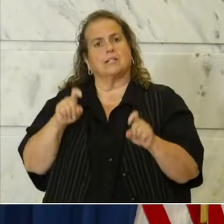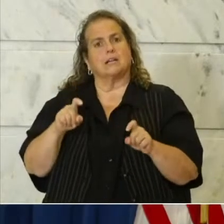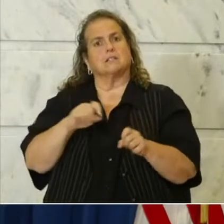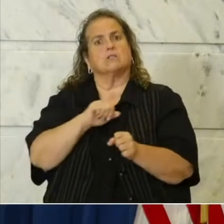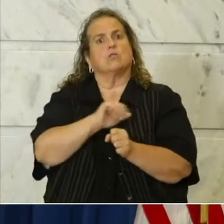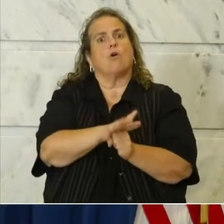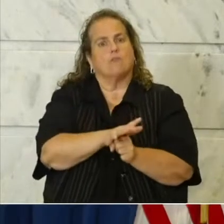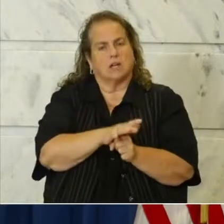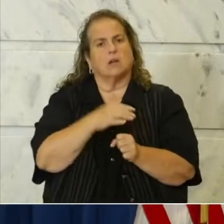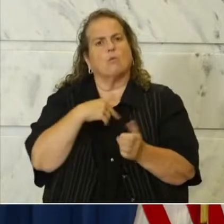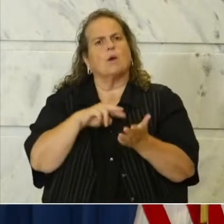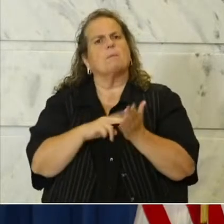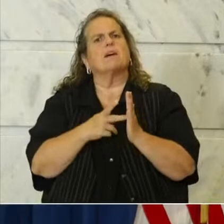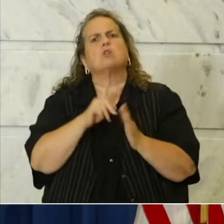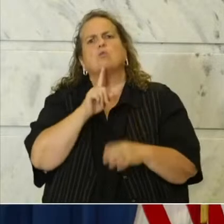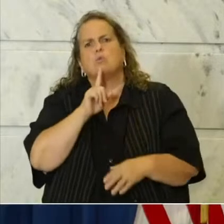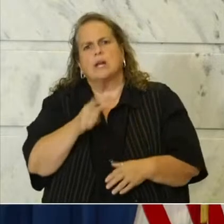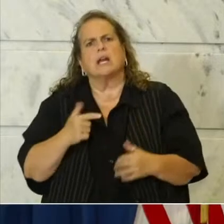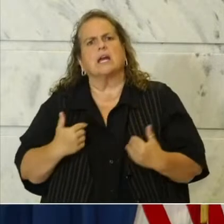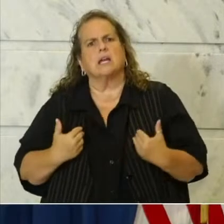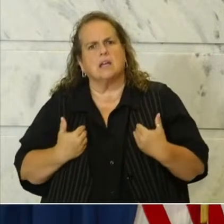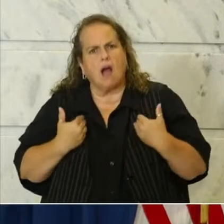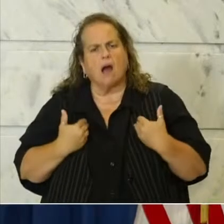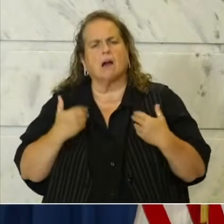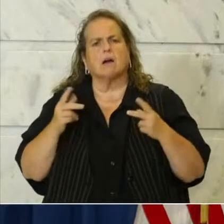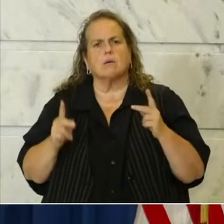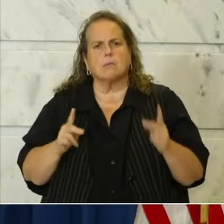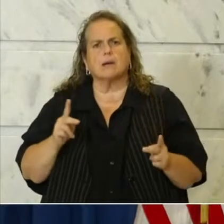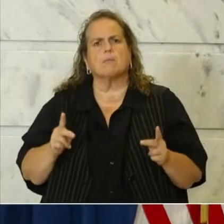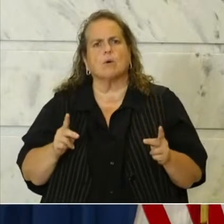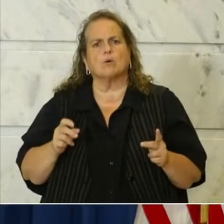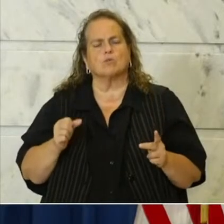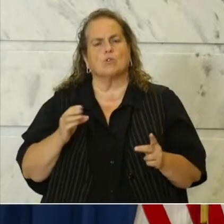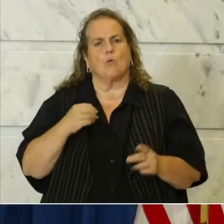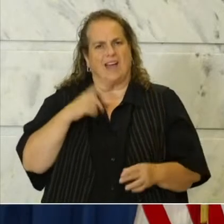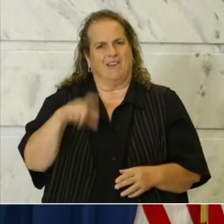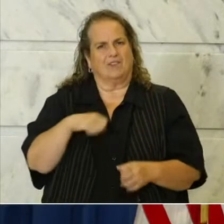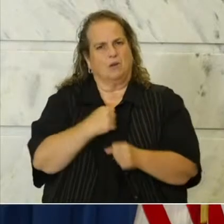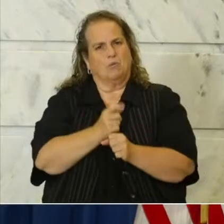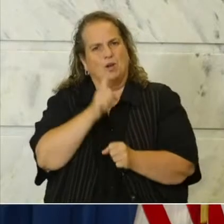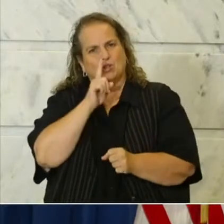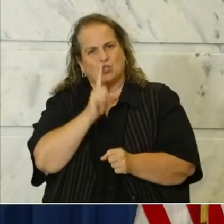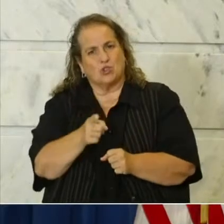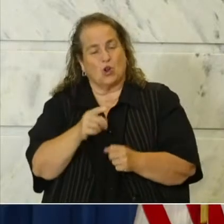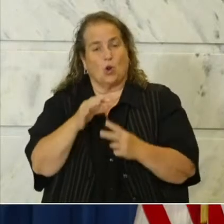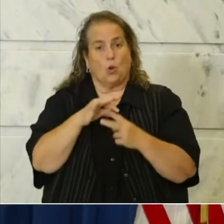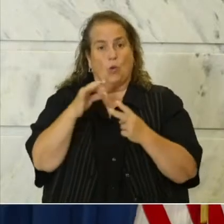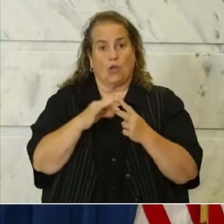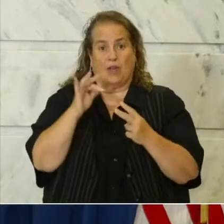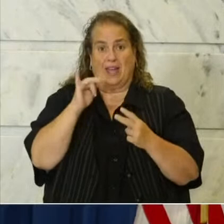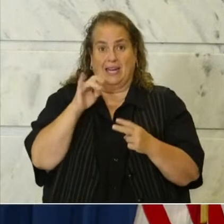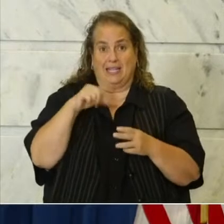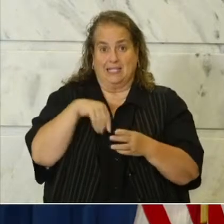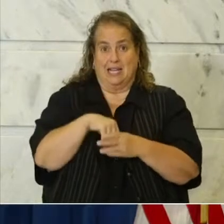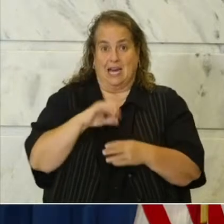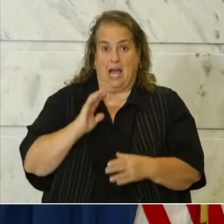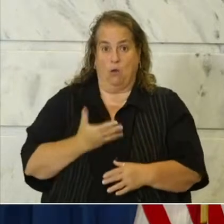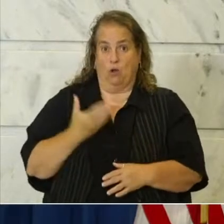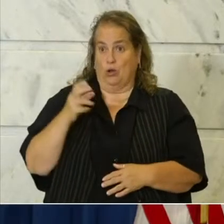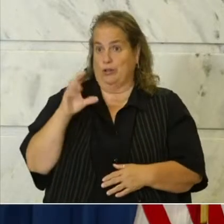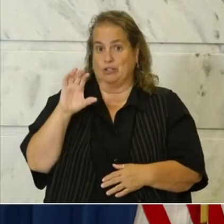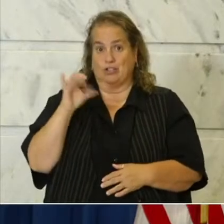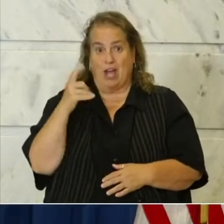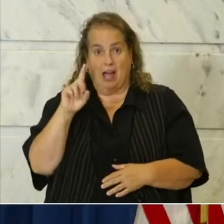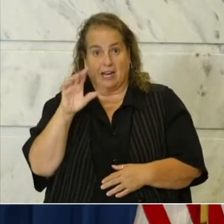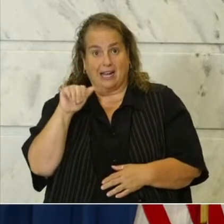mean really young individuals. And so we've got to make sure that whether it's in our child care centers or